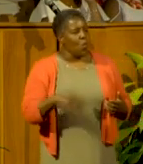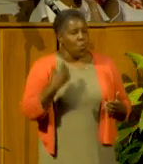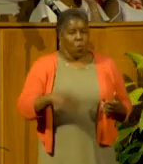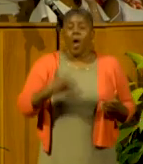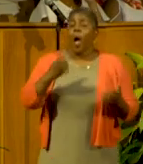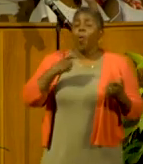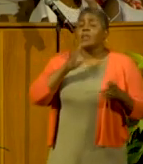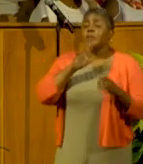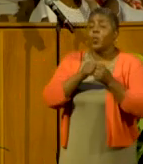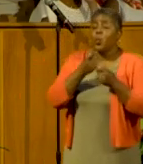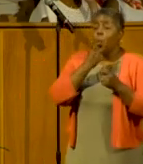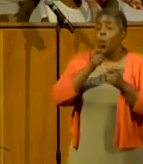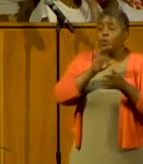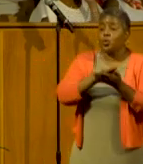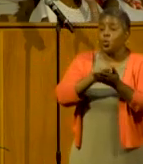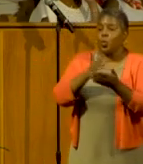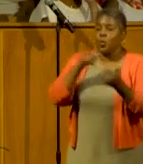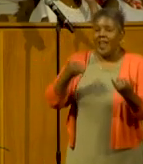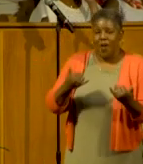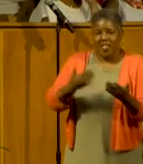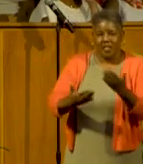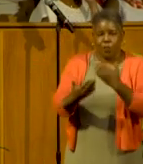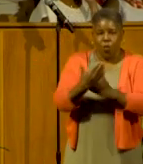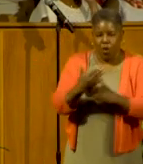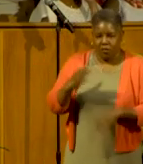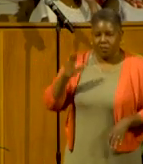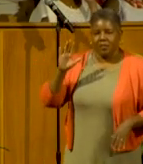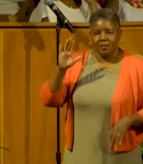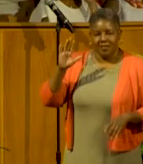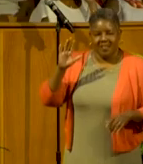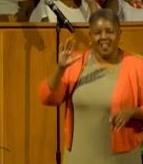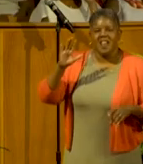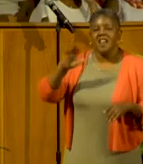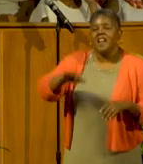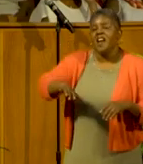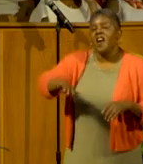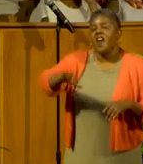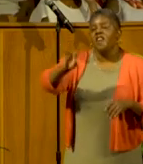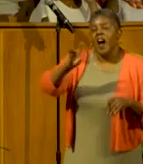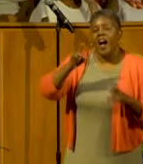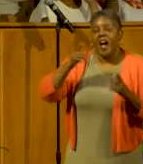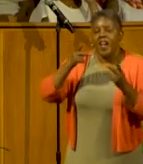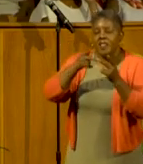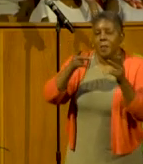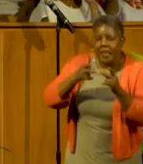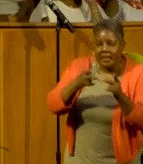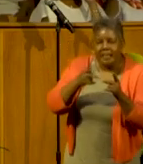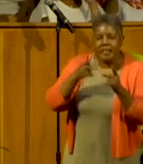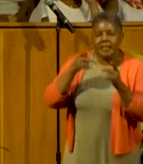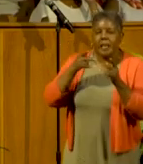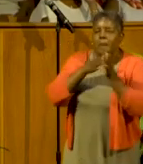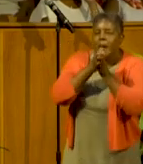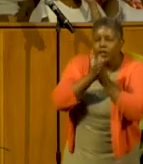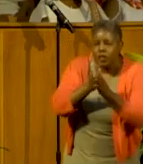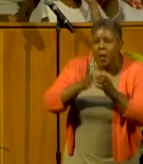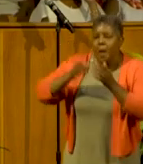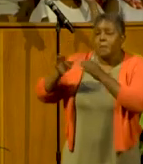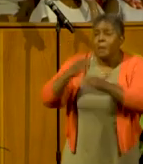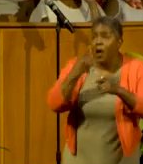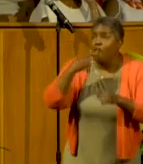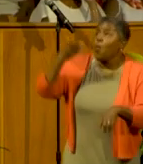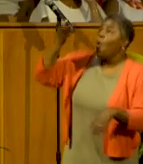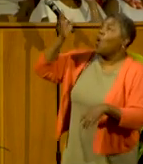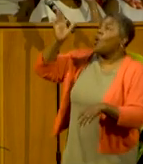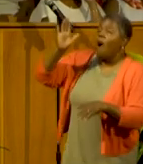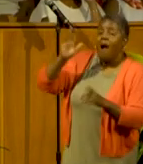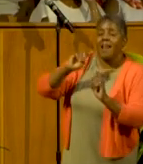I want to speak to those that are in school this morning. Find your passion place of study today to prepare you for your